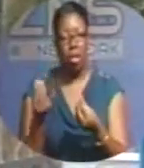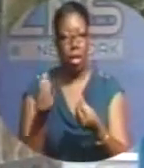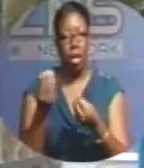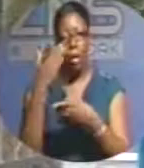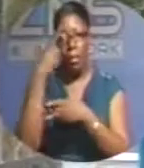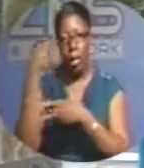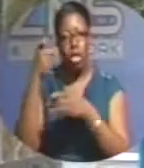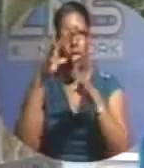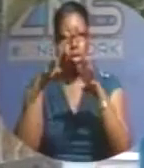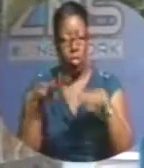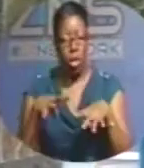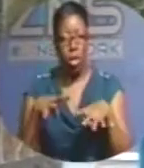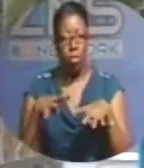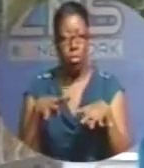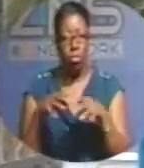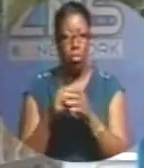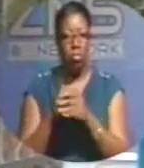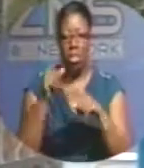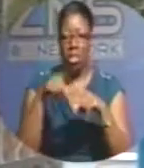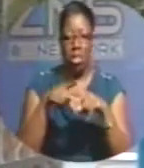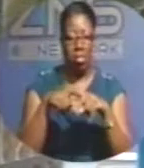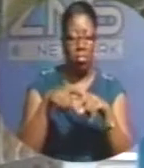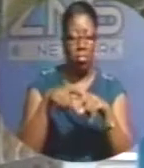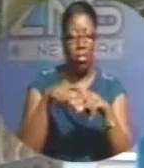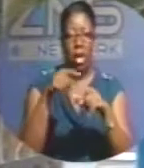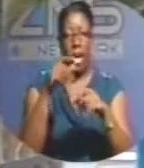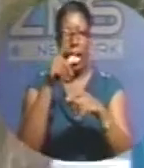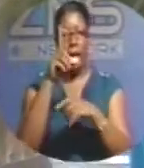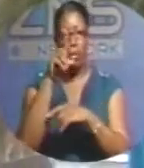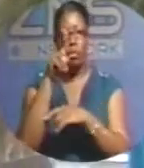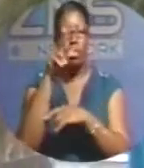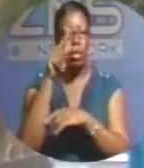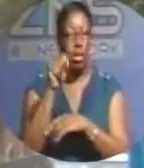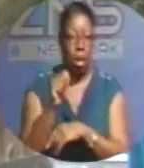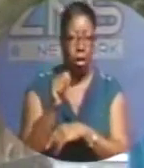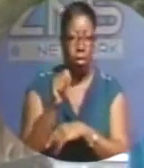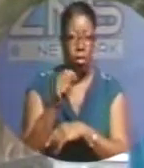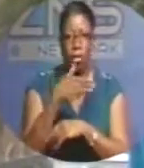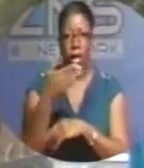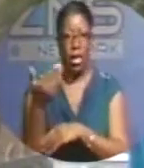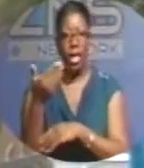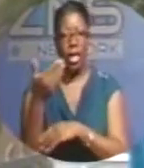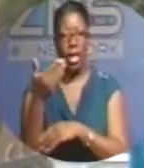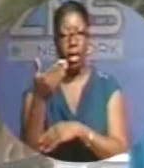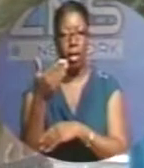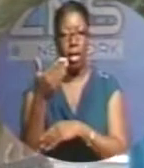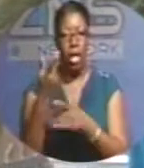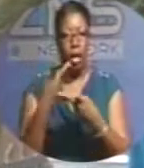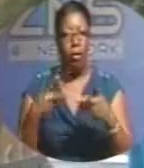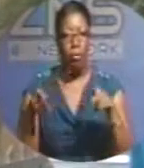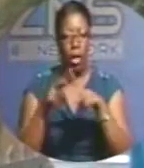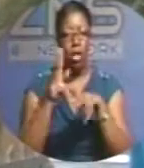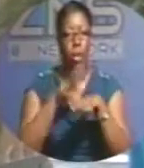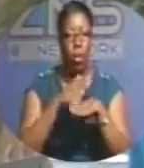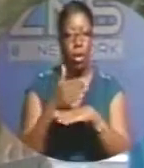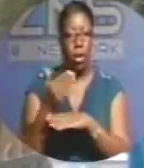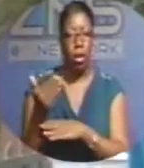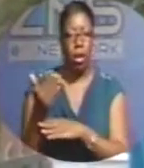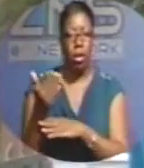raining. So they said they couldn't dust anything. And we filed a report with a value on the goods. And